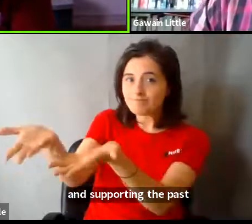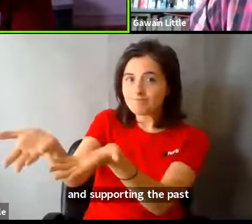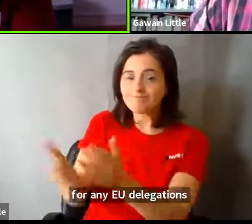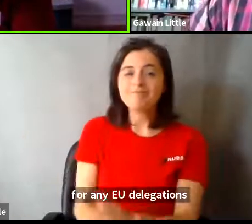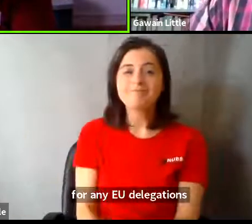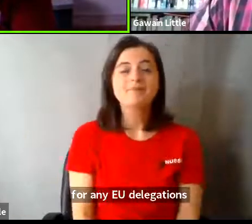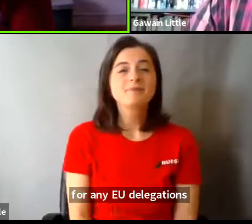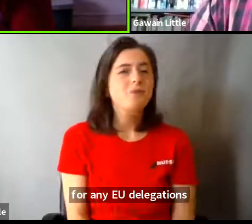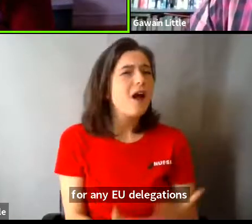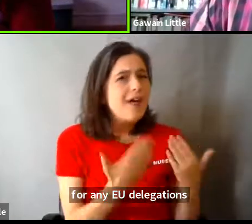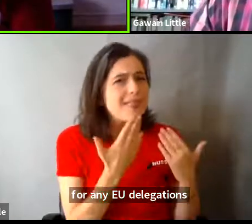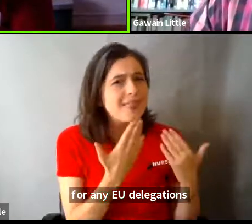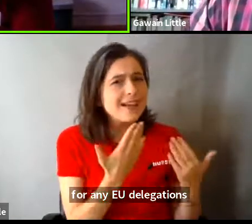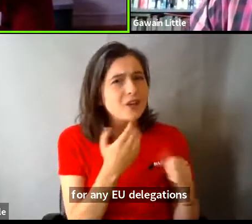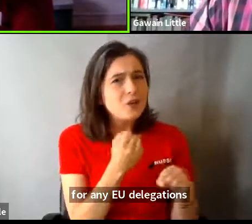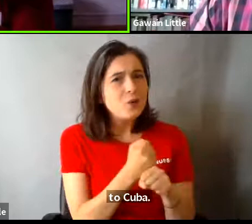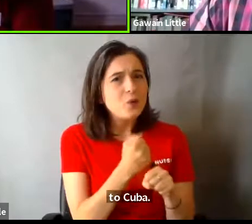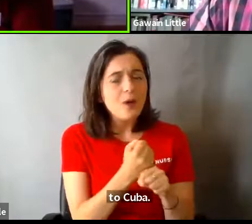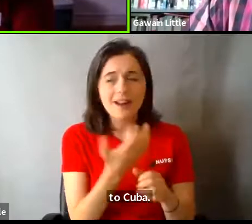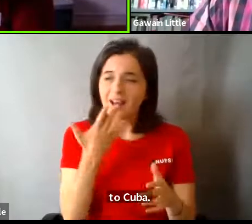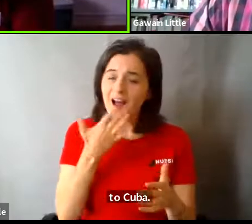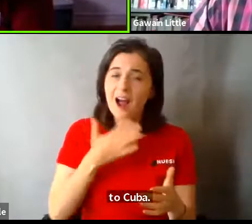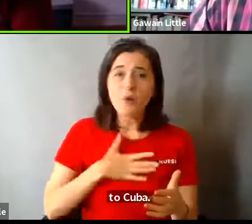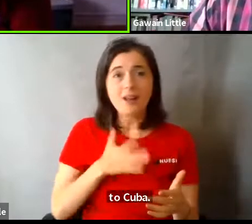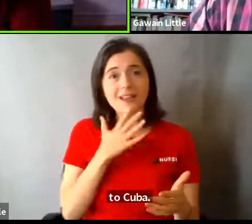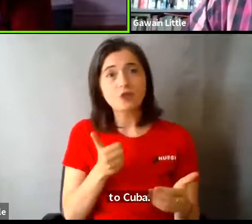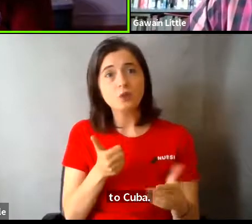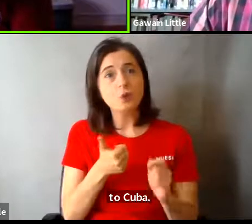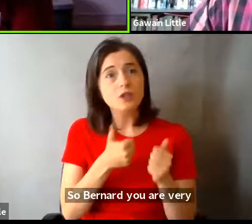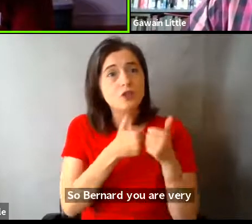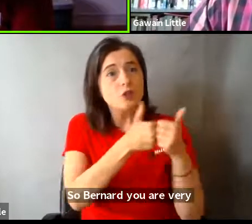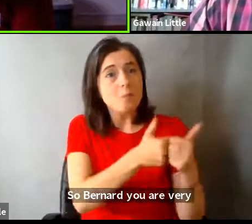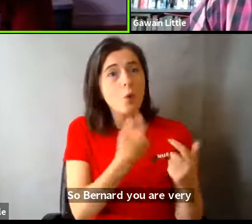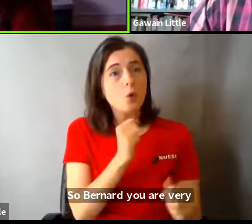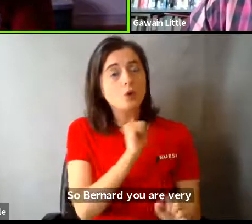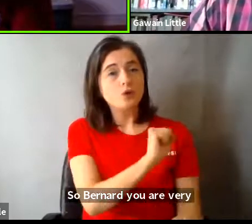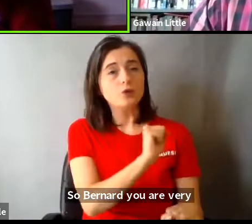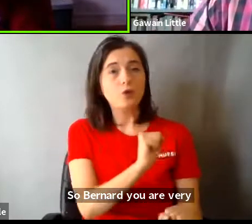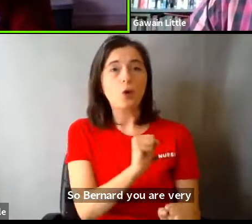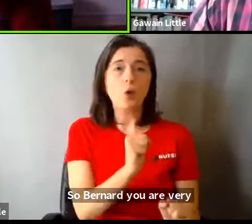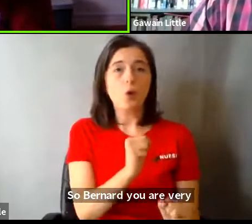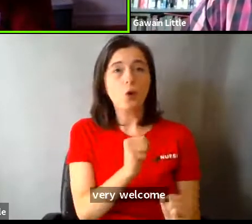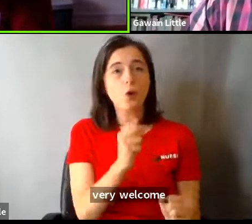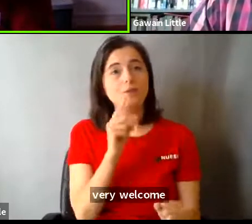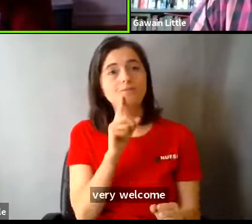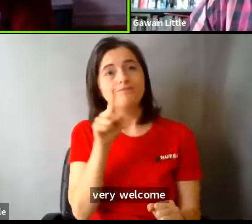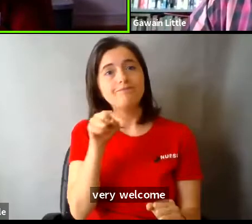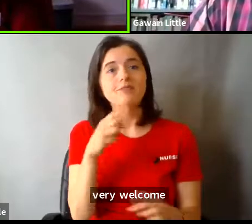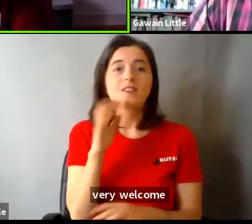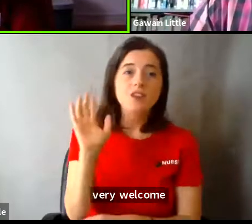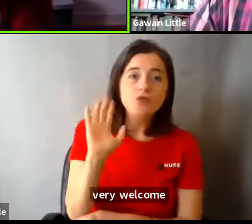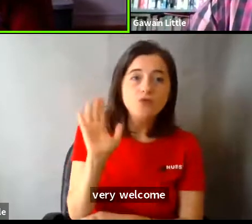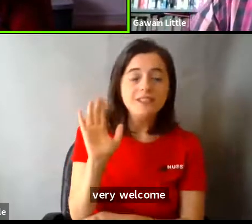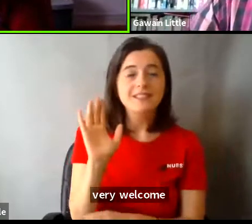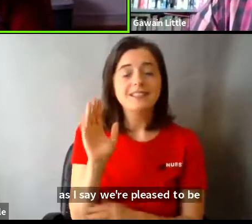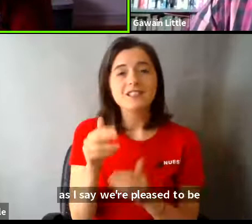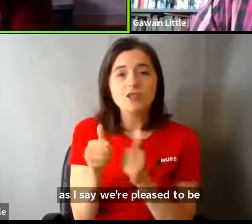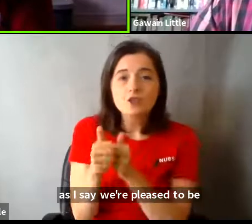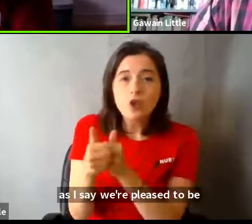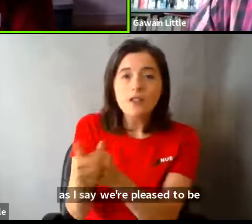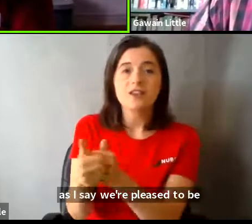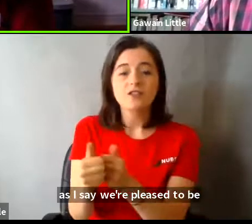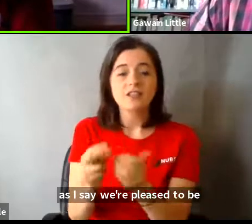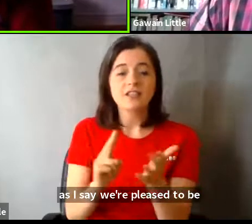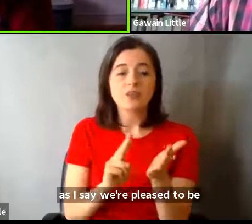I add my support to your comments of greetings to Niurka, of solidarity with